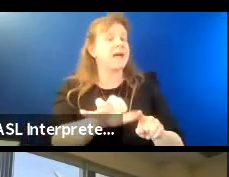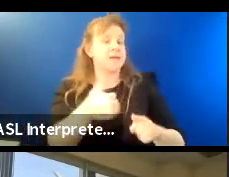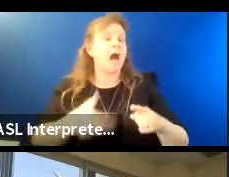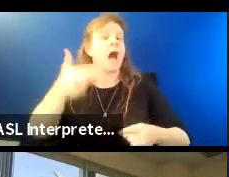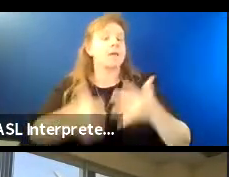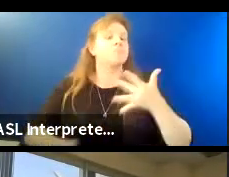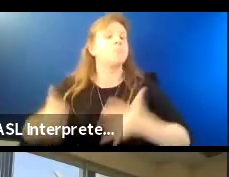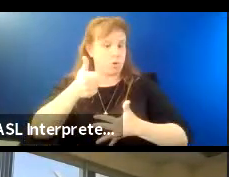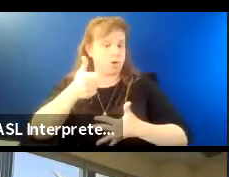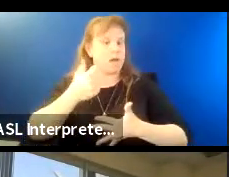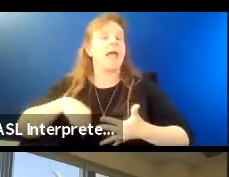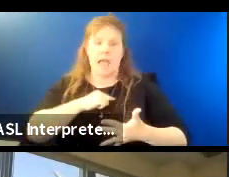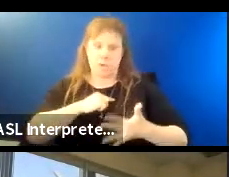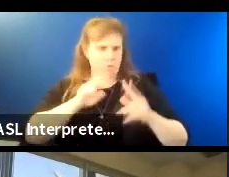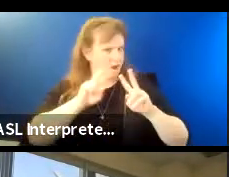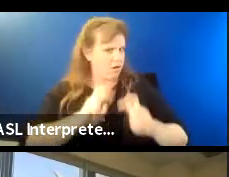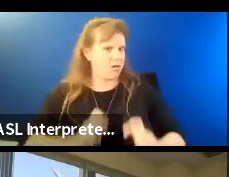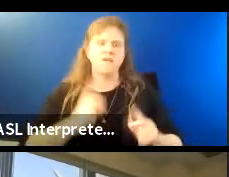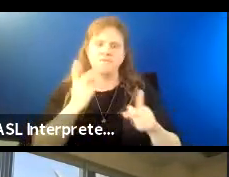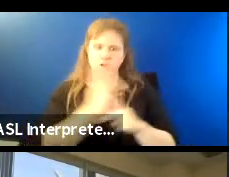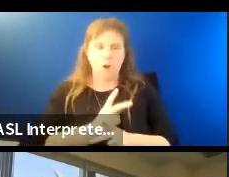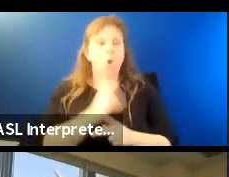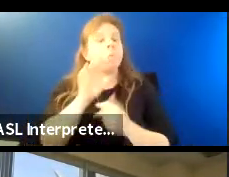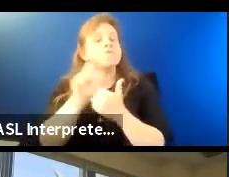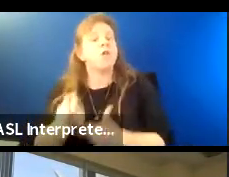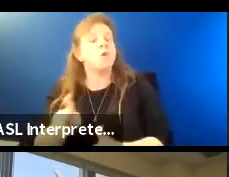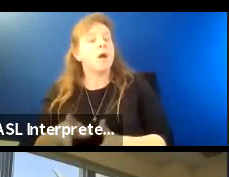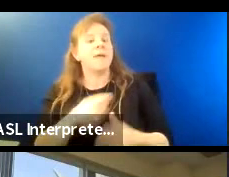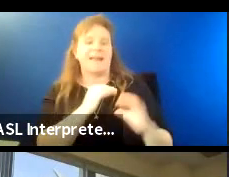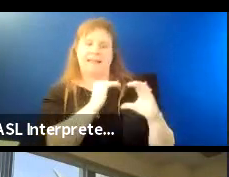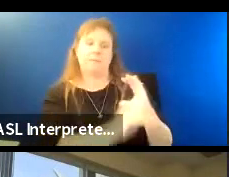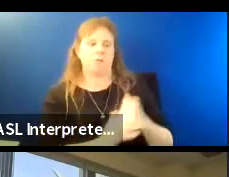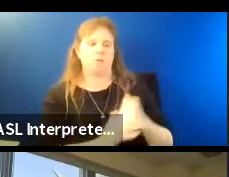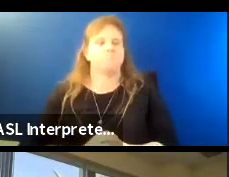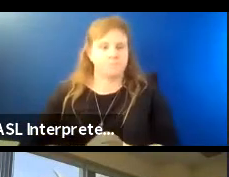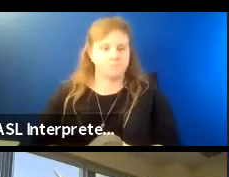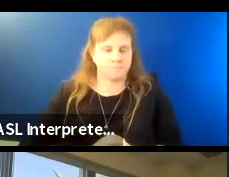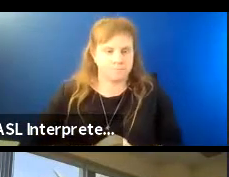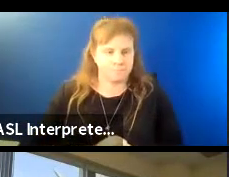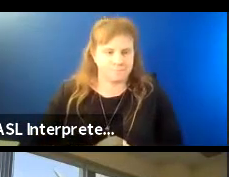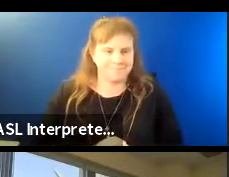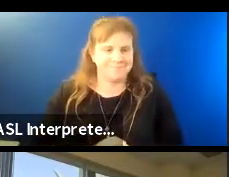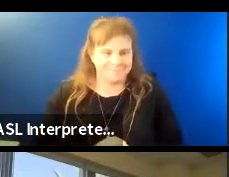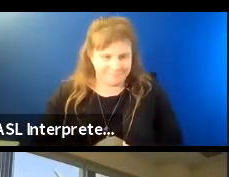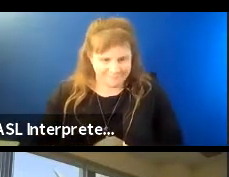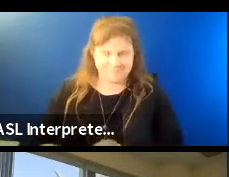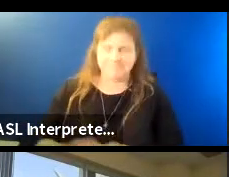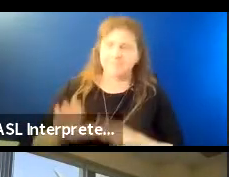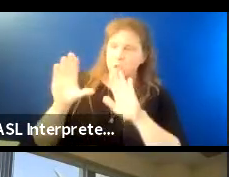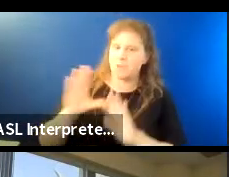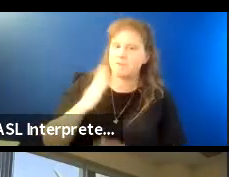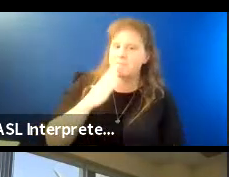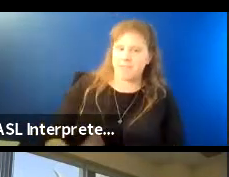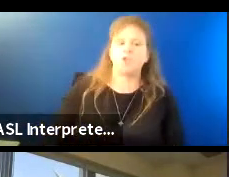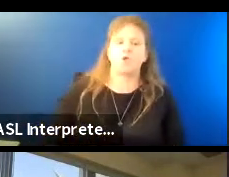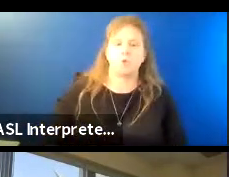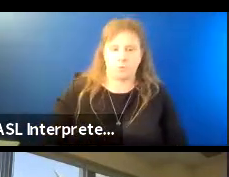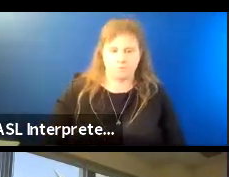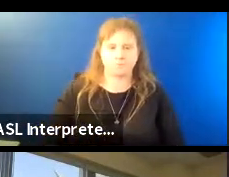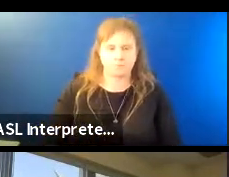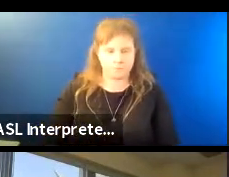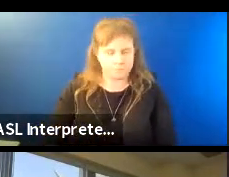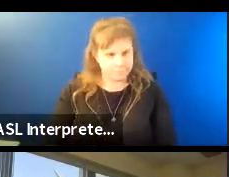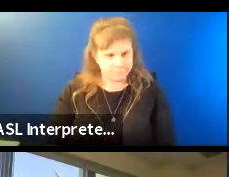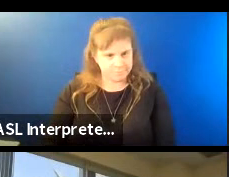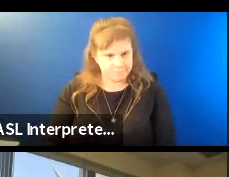So we can definitely follow up and send some email follow-ups on that. Great. Thank you, Ronnie. We'll definitely make sure to follow